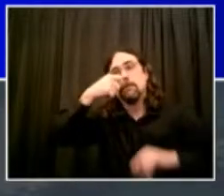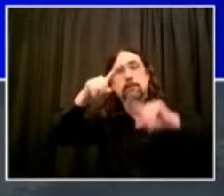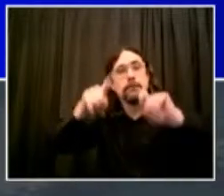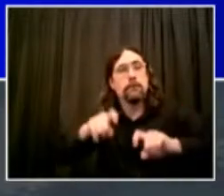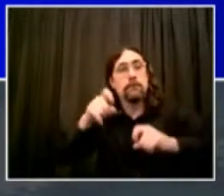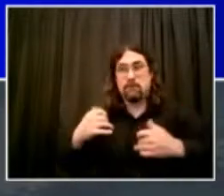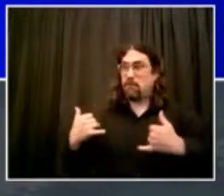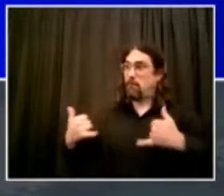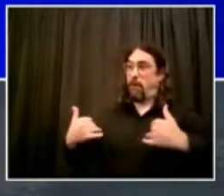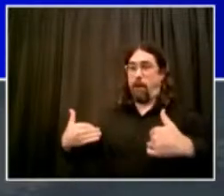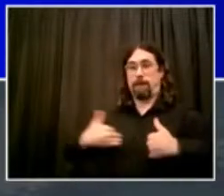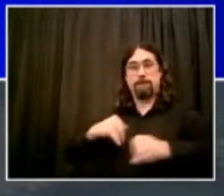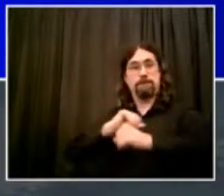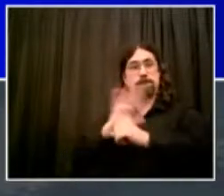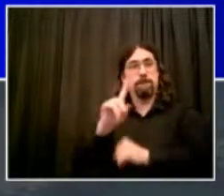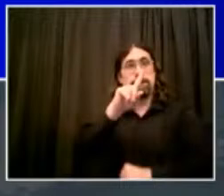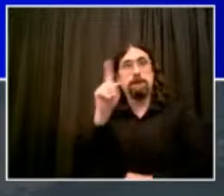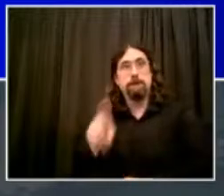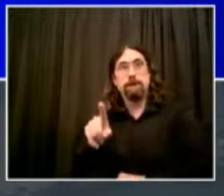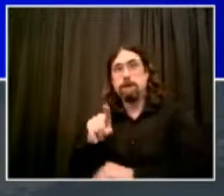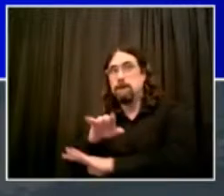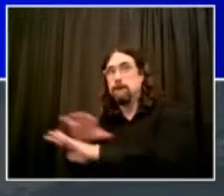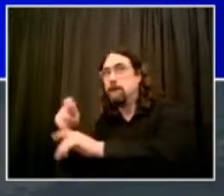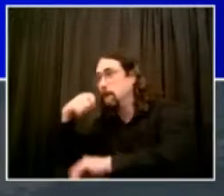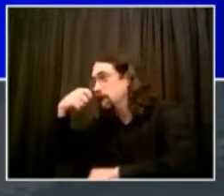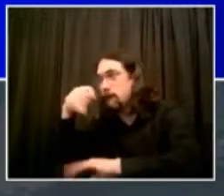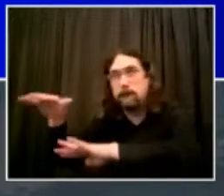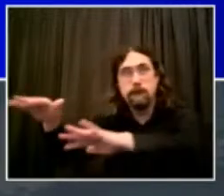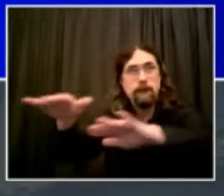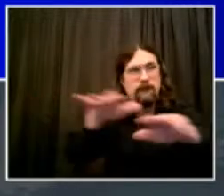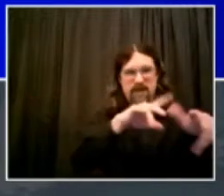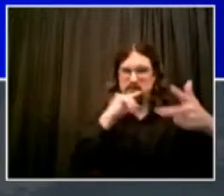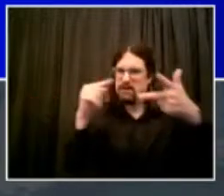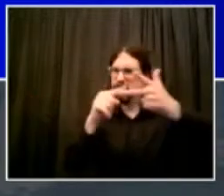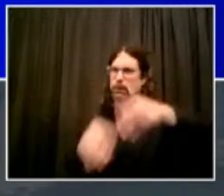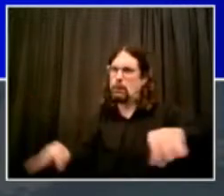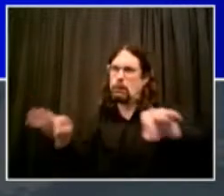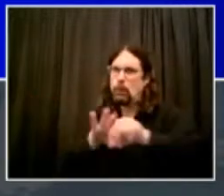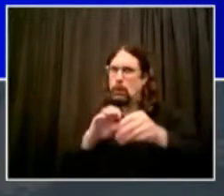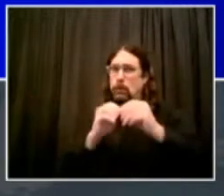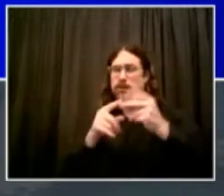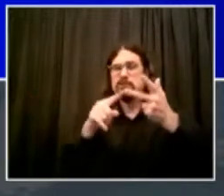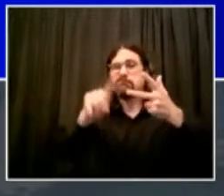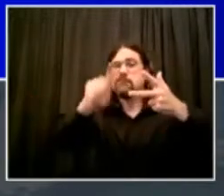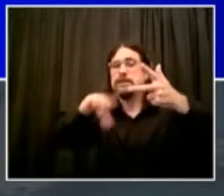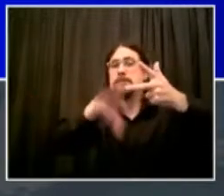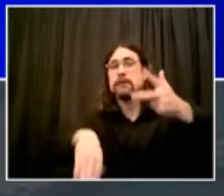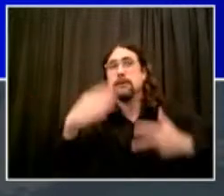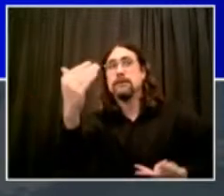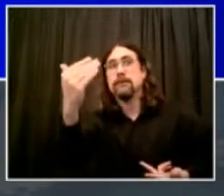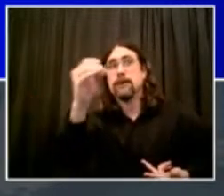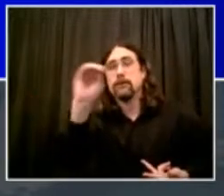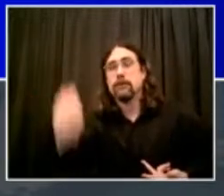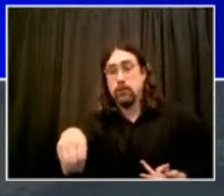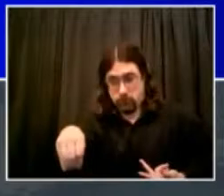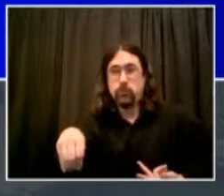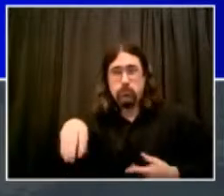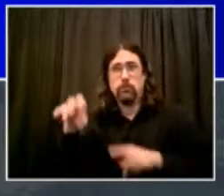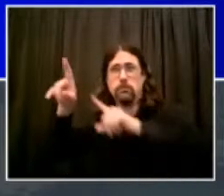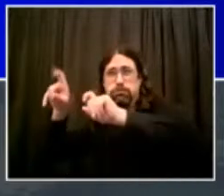things really are at in this city, how things are going in this city. The lowest number we have seen, thank you, the lowest number we have